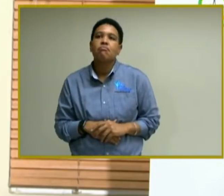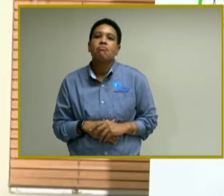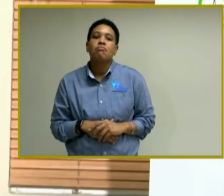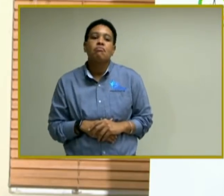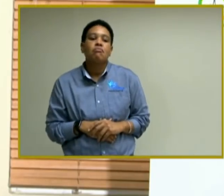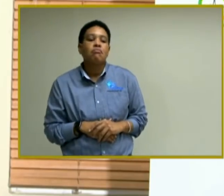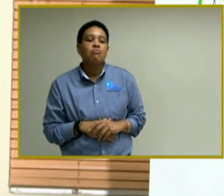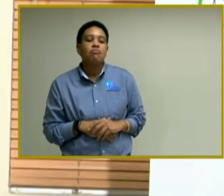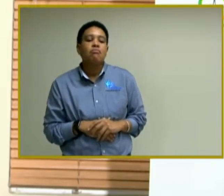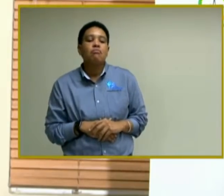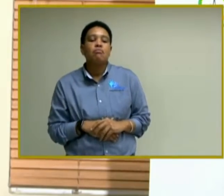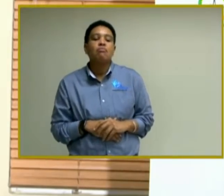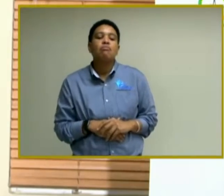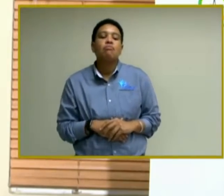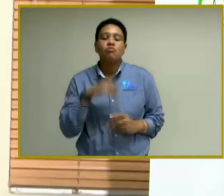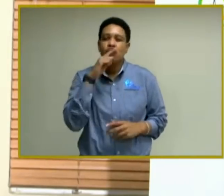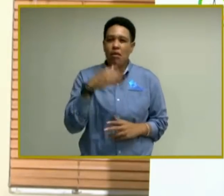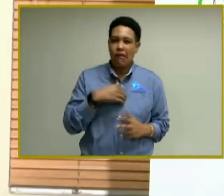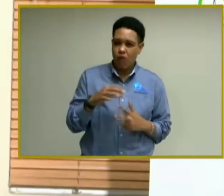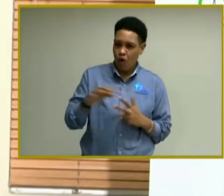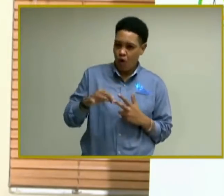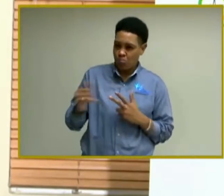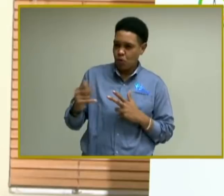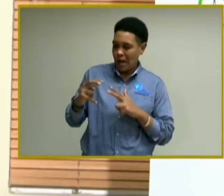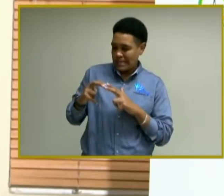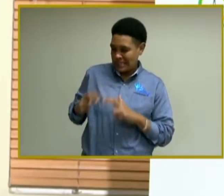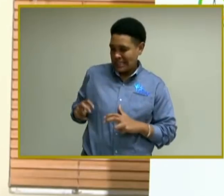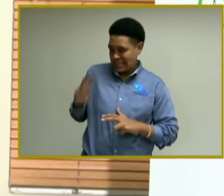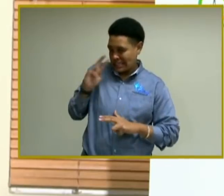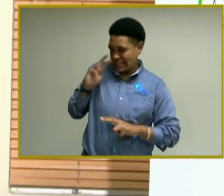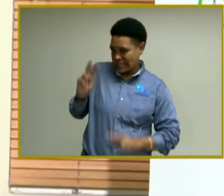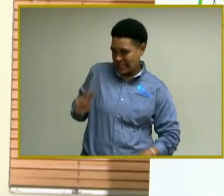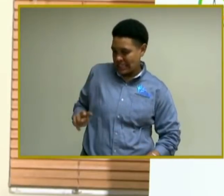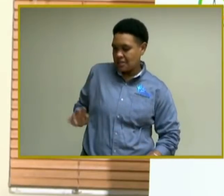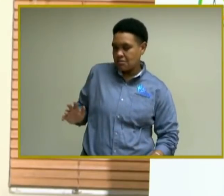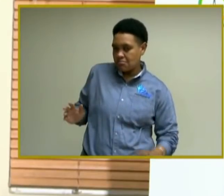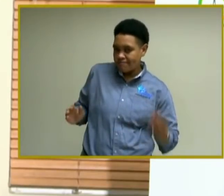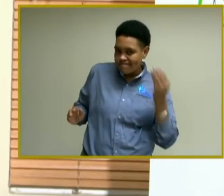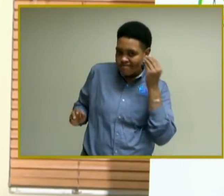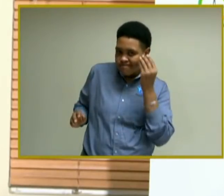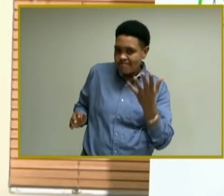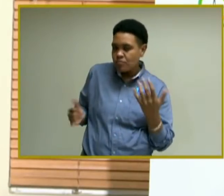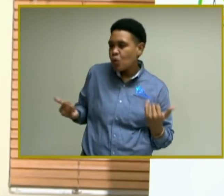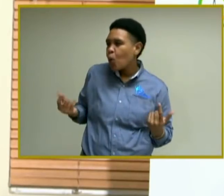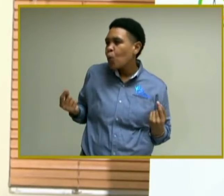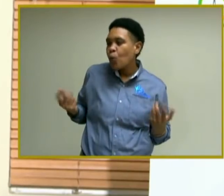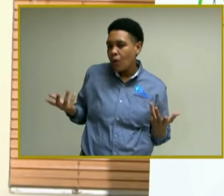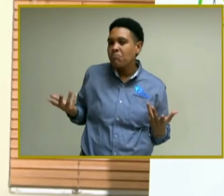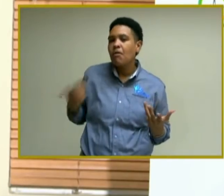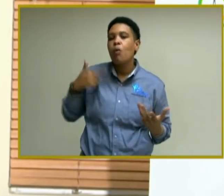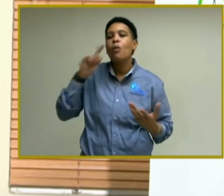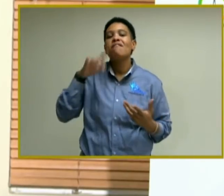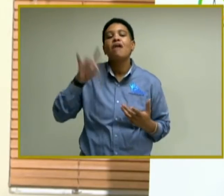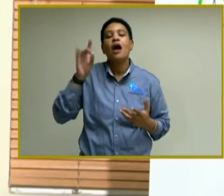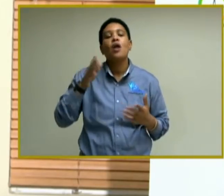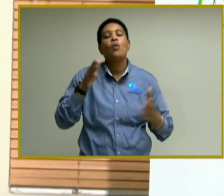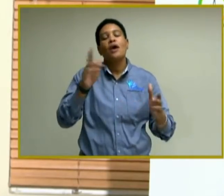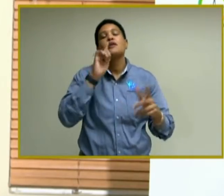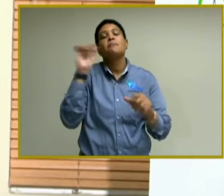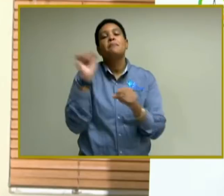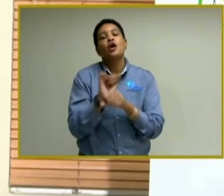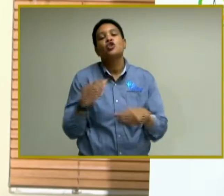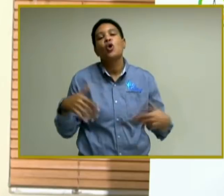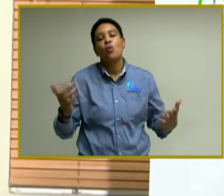are options that are being explored. I put it no stronger than that. And we will find a way to ensure